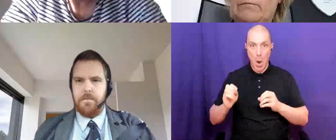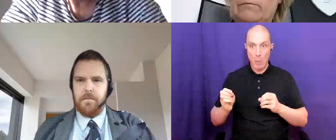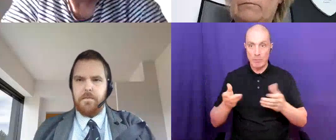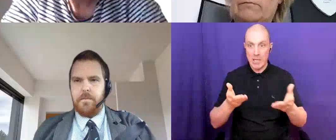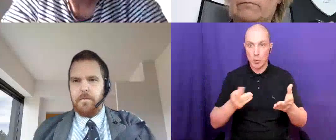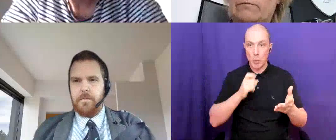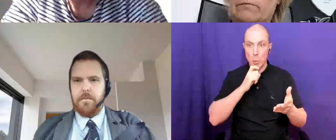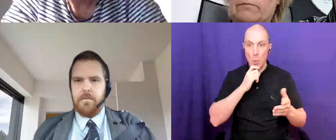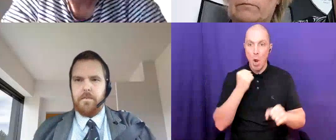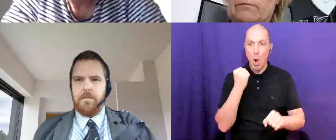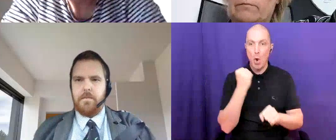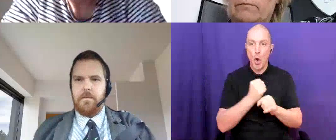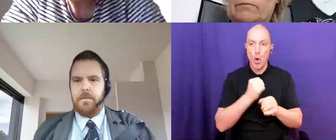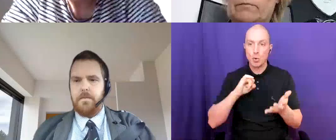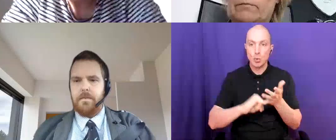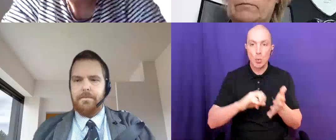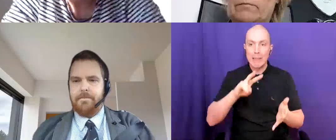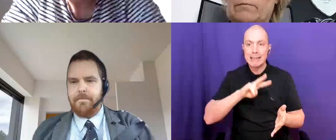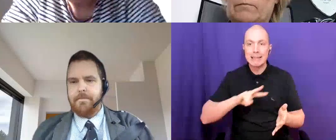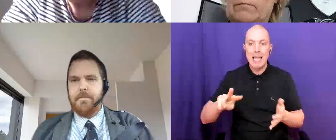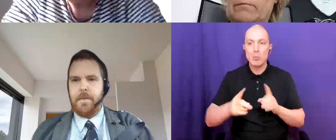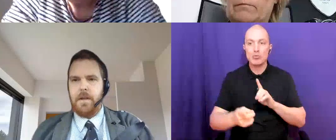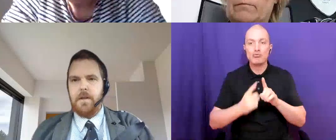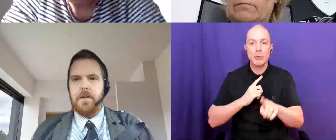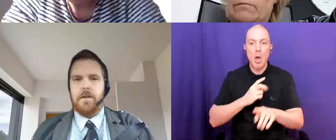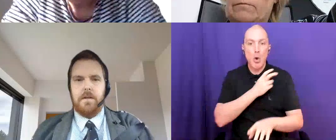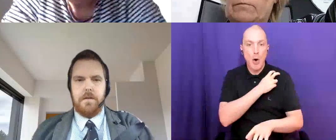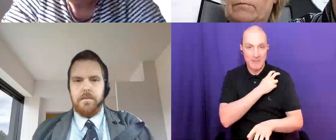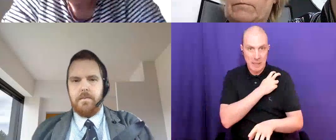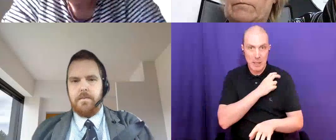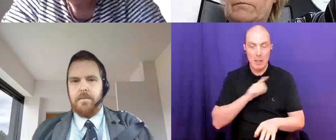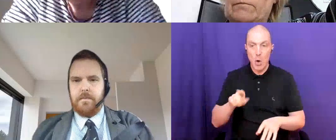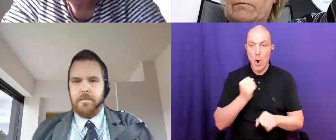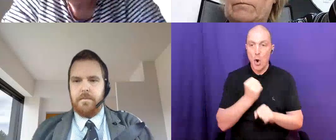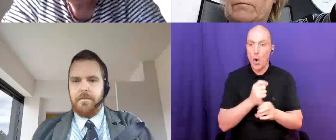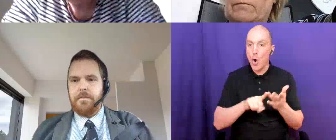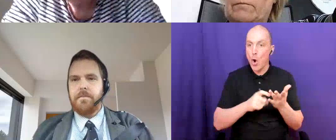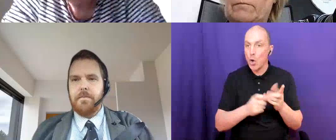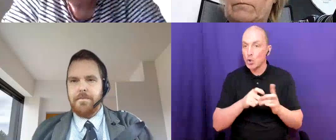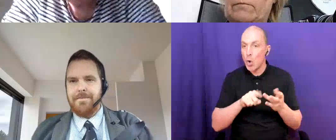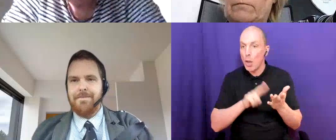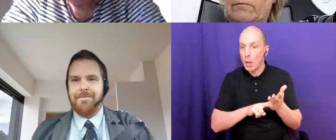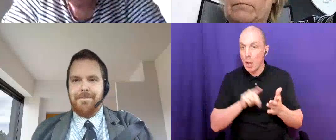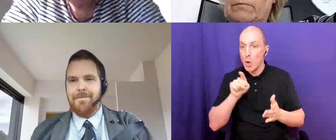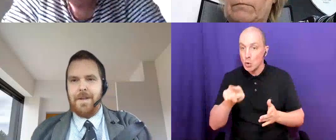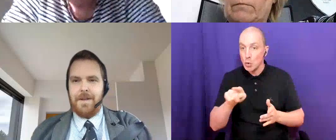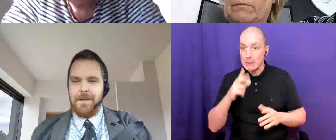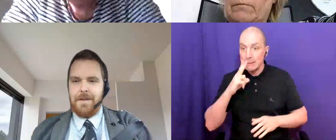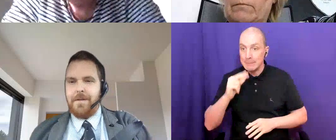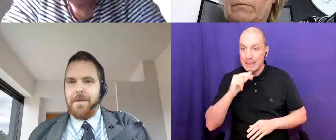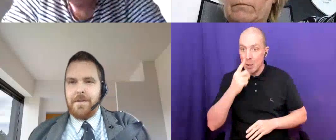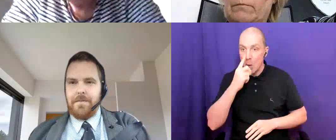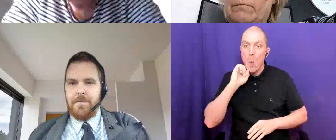to Gordon Stewart, the Deputy Returning Officer, who's on the call. Gordon, if you speak, you should come up on people's screen.